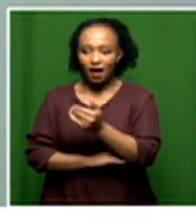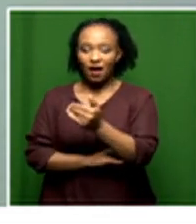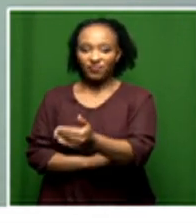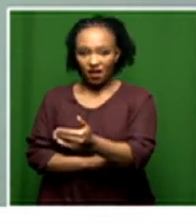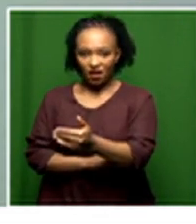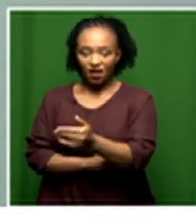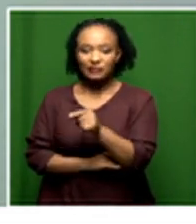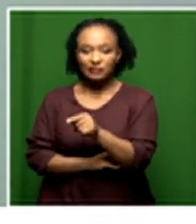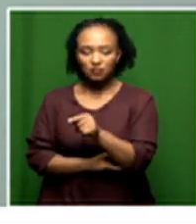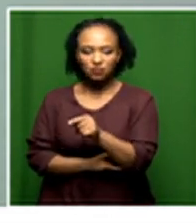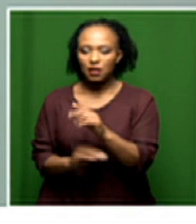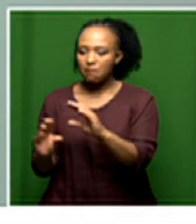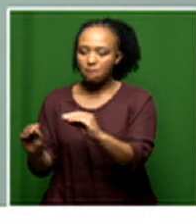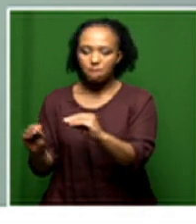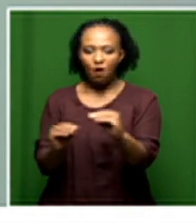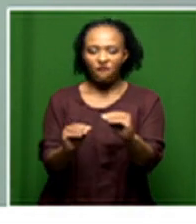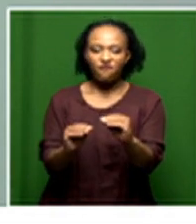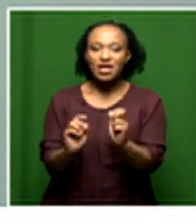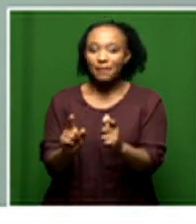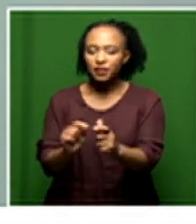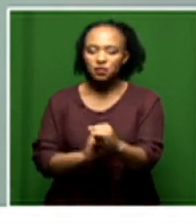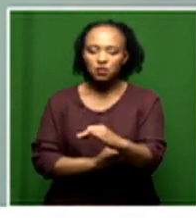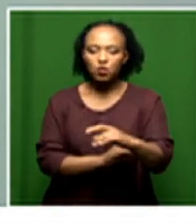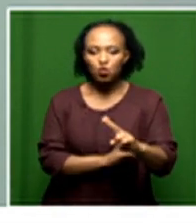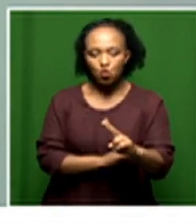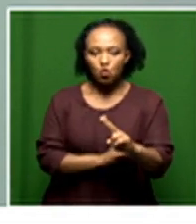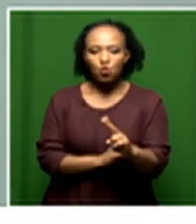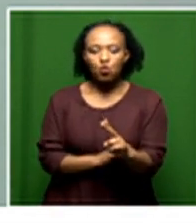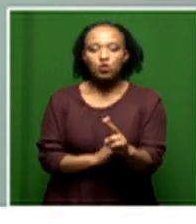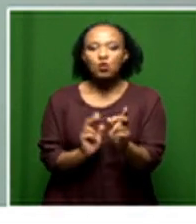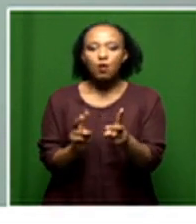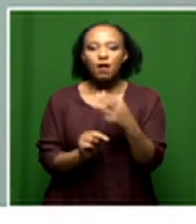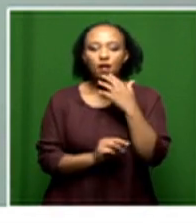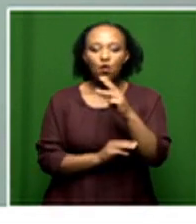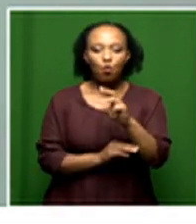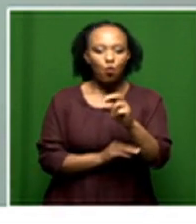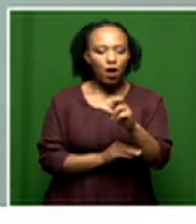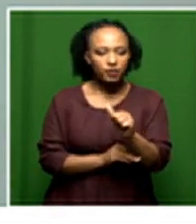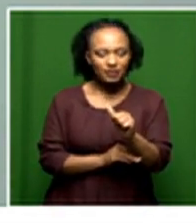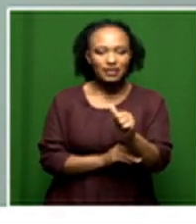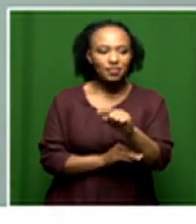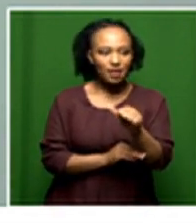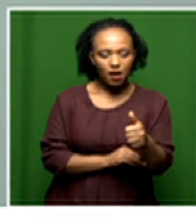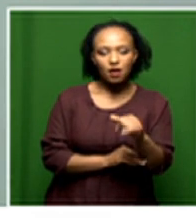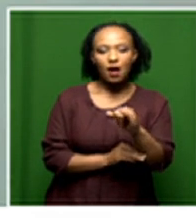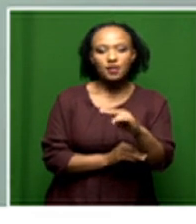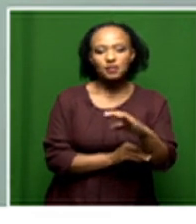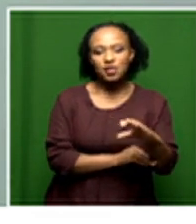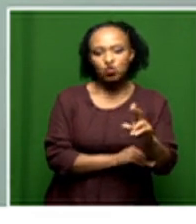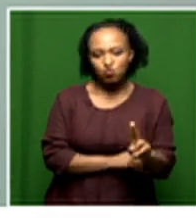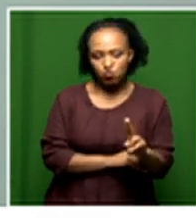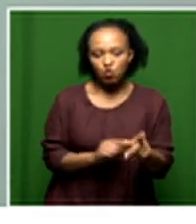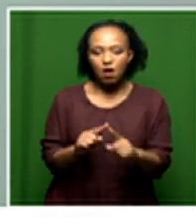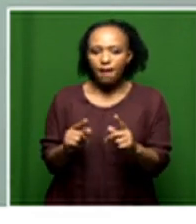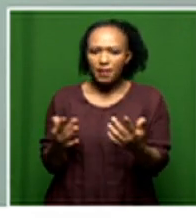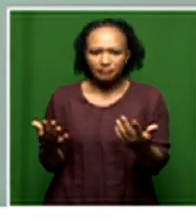that, I was moved from emergency to a normal ward and almost straight from there into ICU. So I